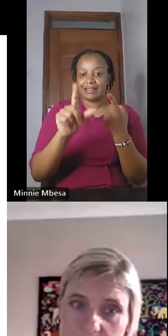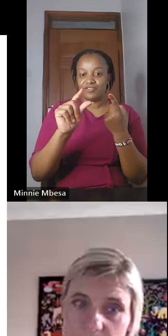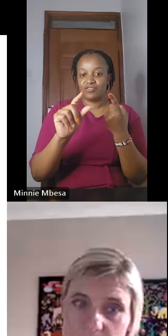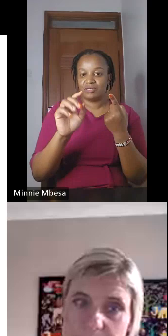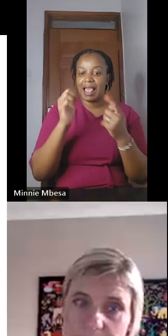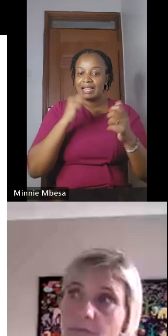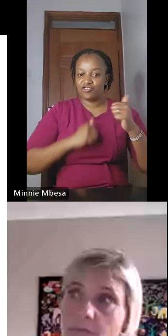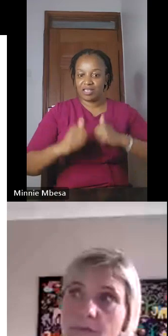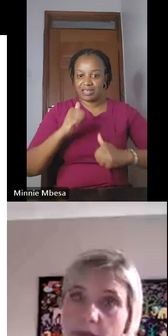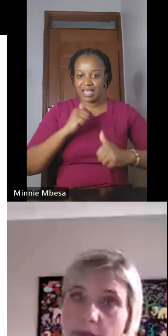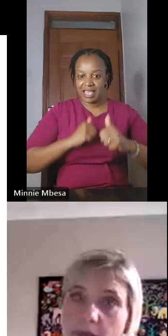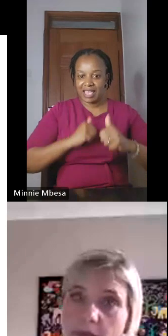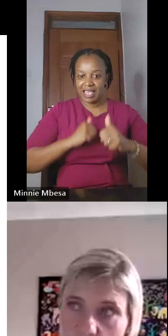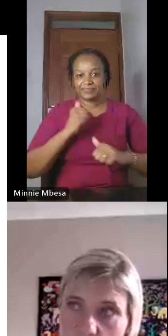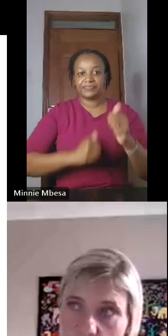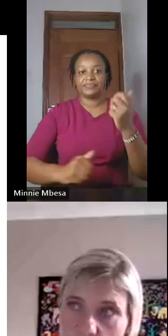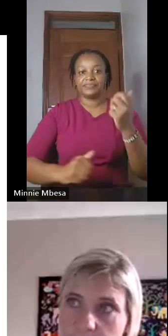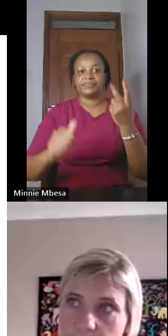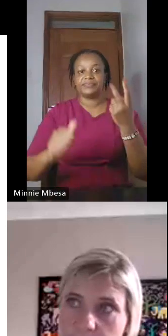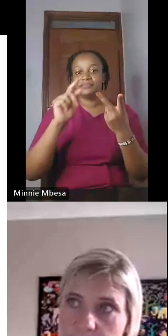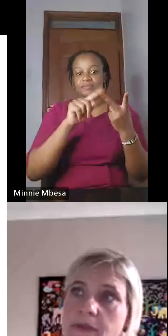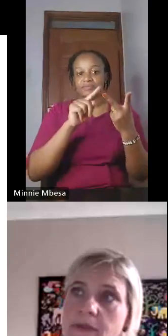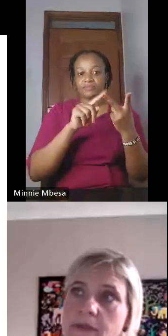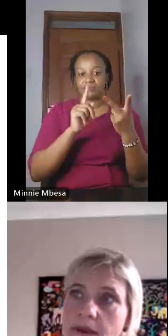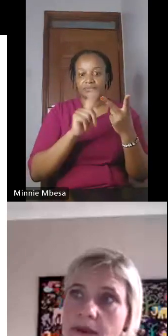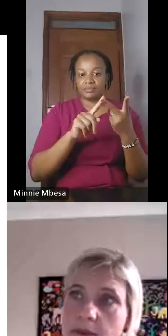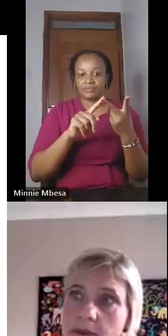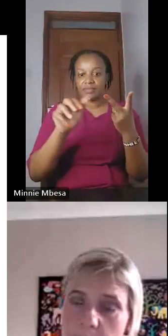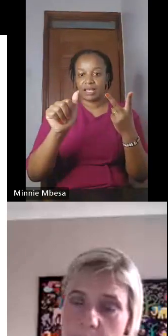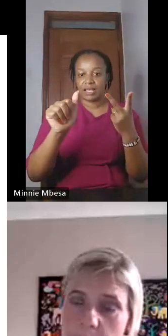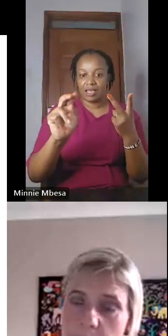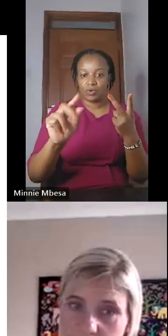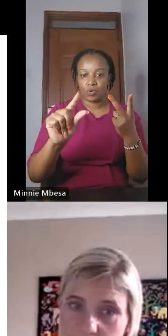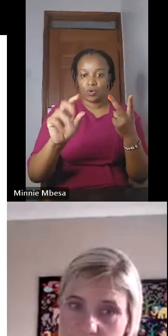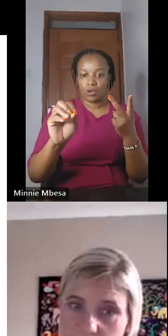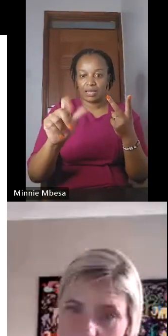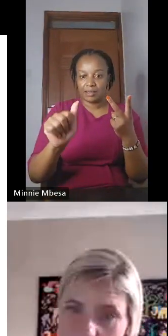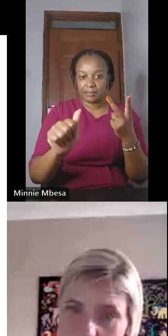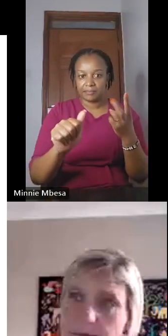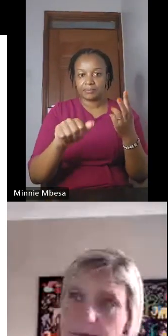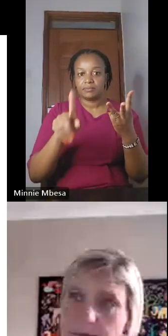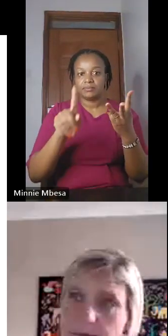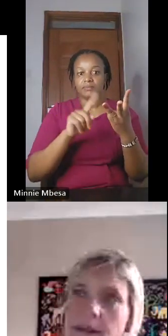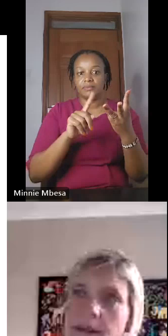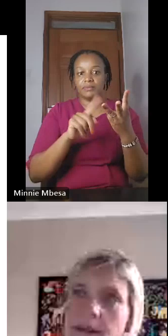Angola, Benin,